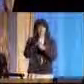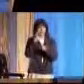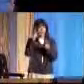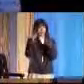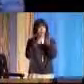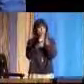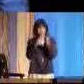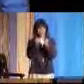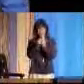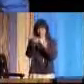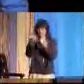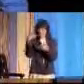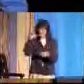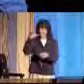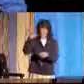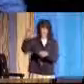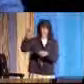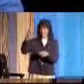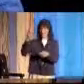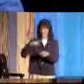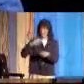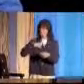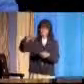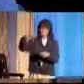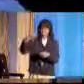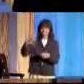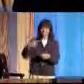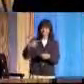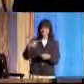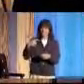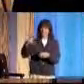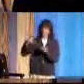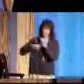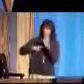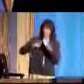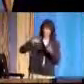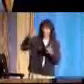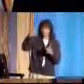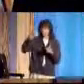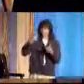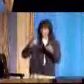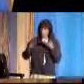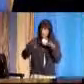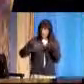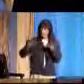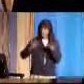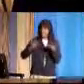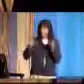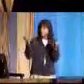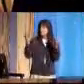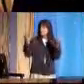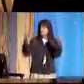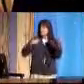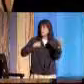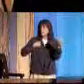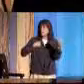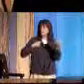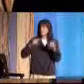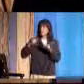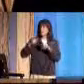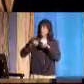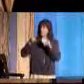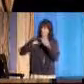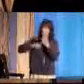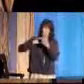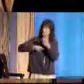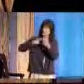charging me for a service that I wasn't using. So I called them up and explained my position and